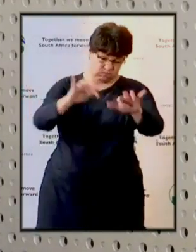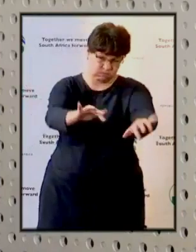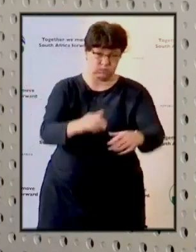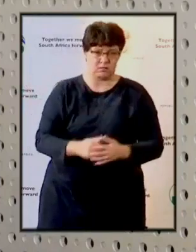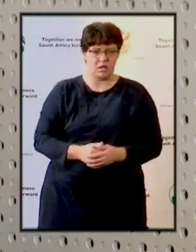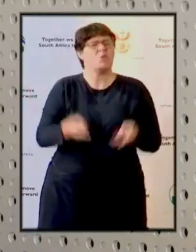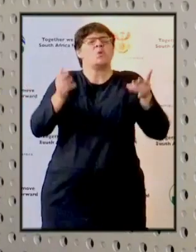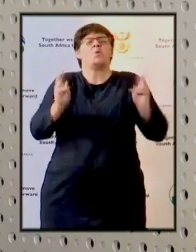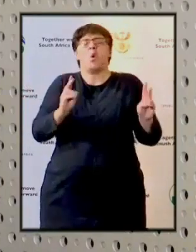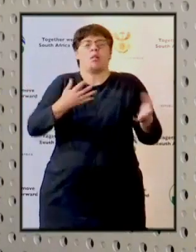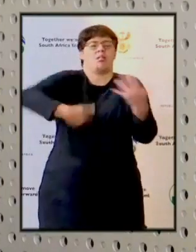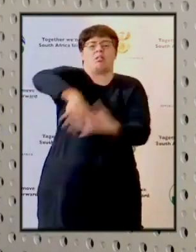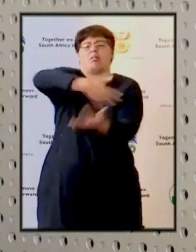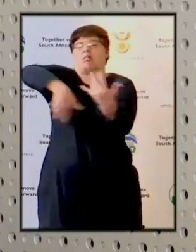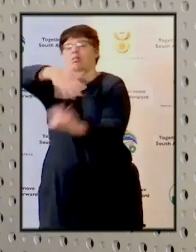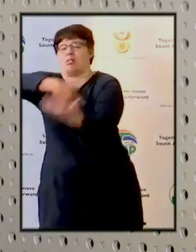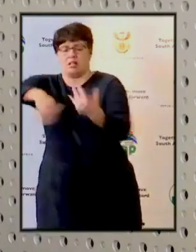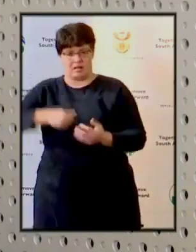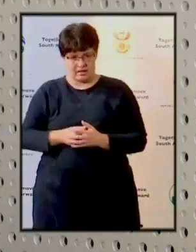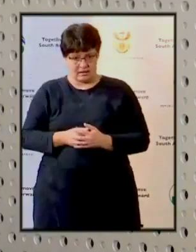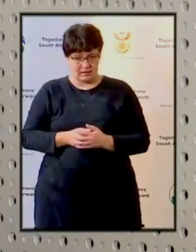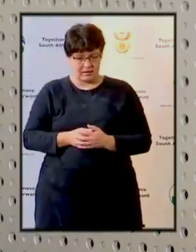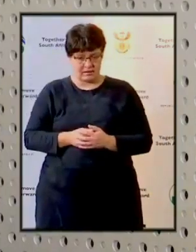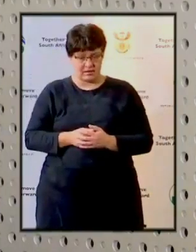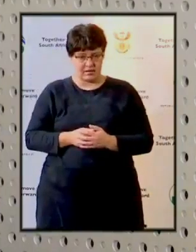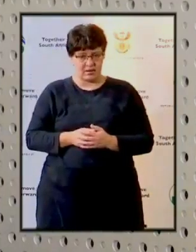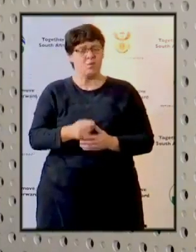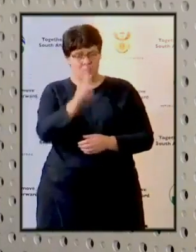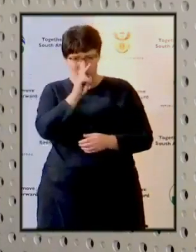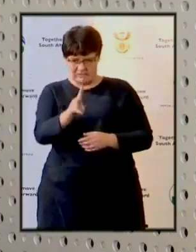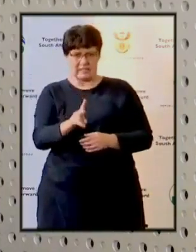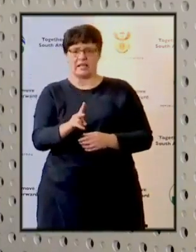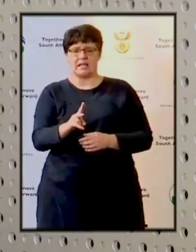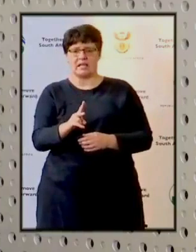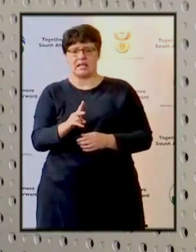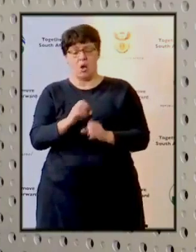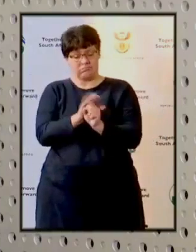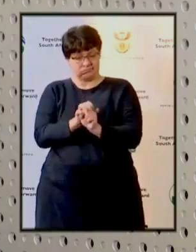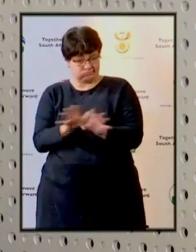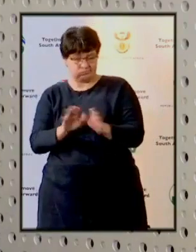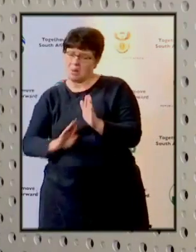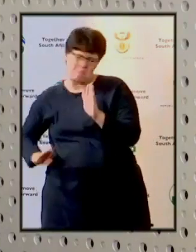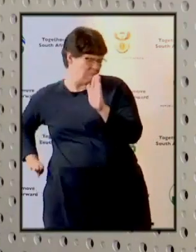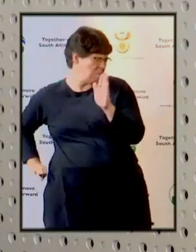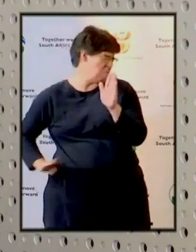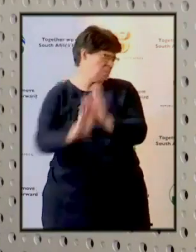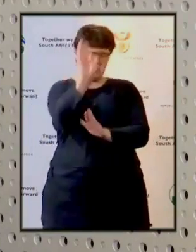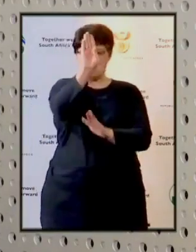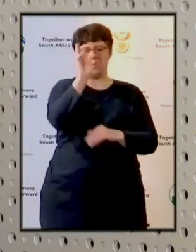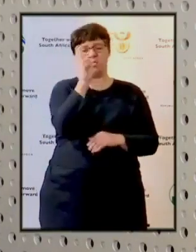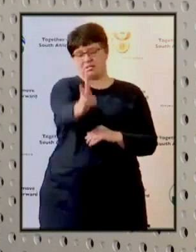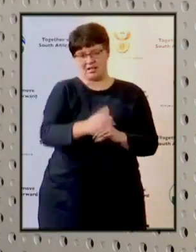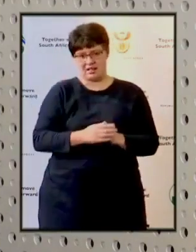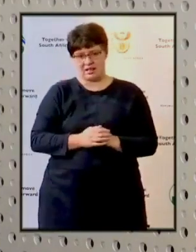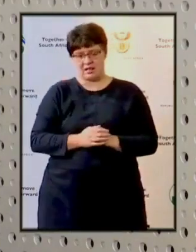the normal access to those that we normally have, we will see a massive spike in the infection rate. That's